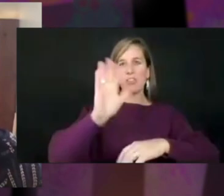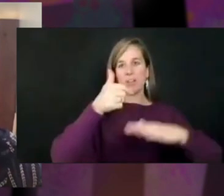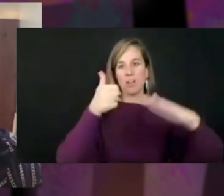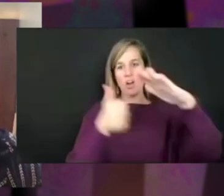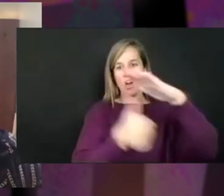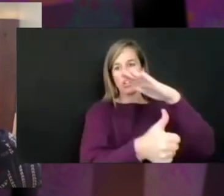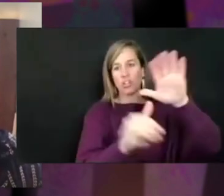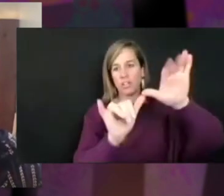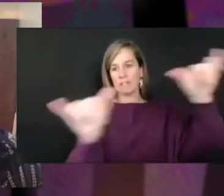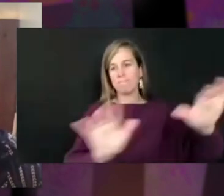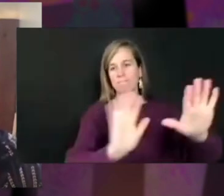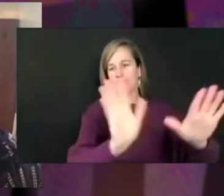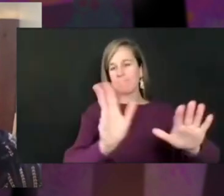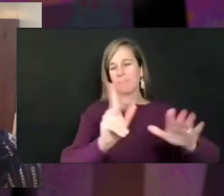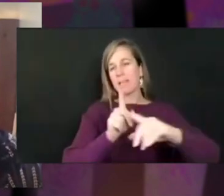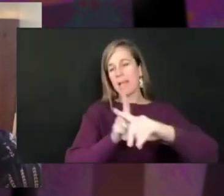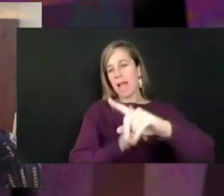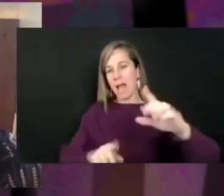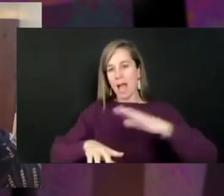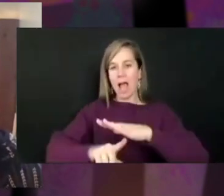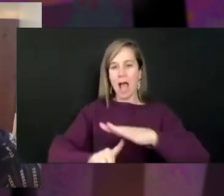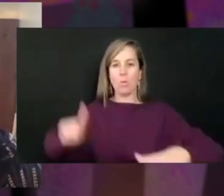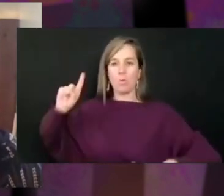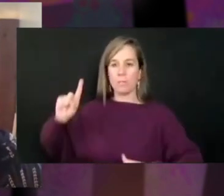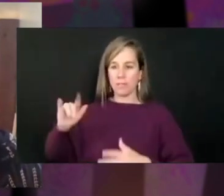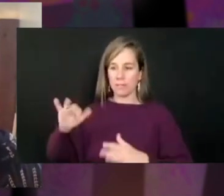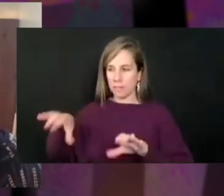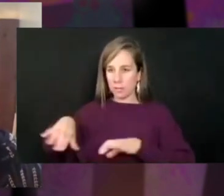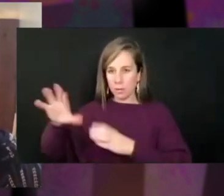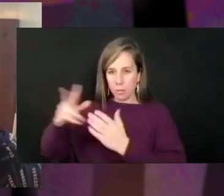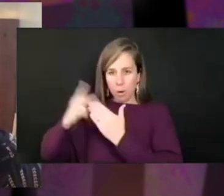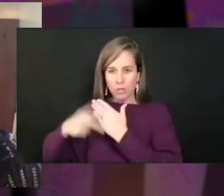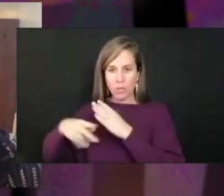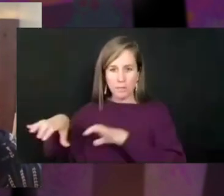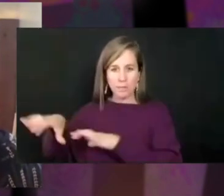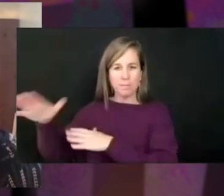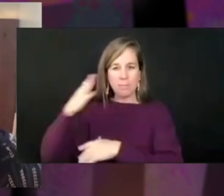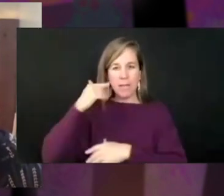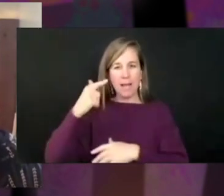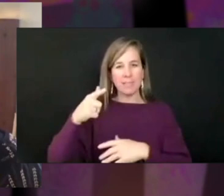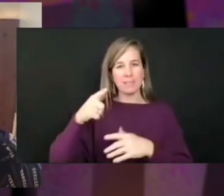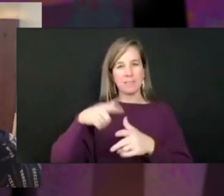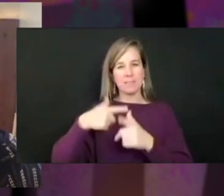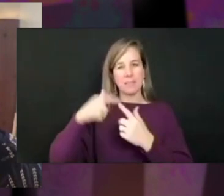all that, the constrictions and the fear that like